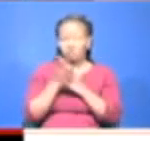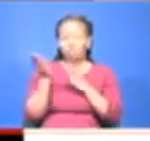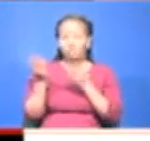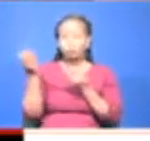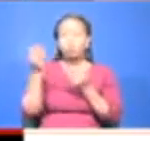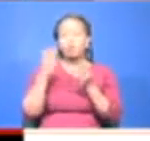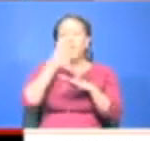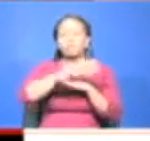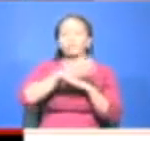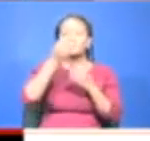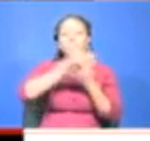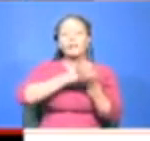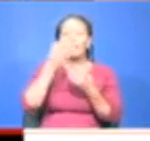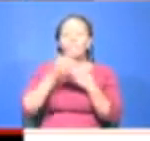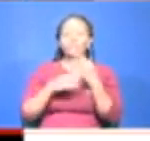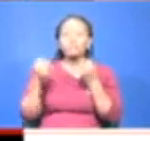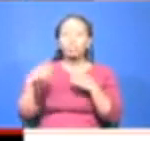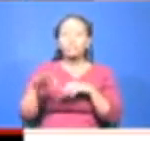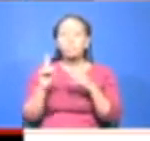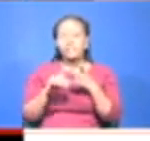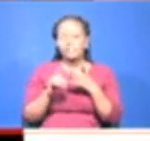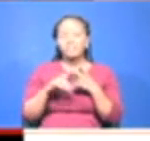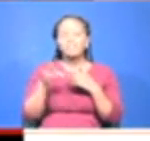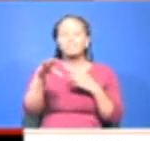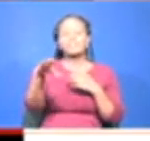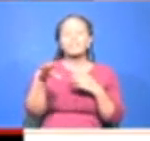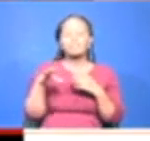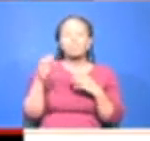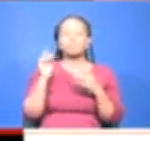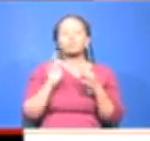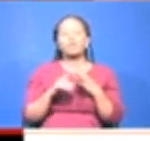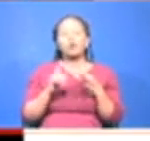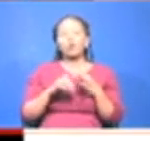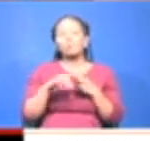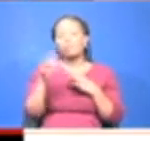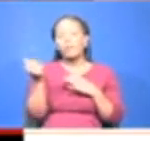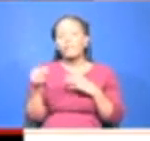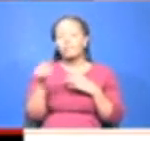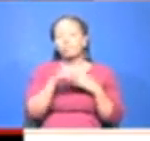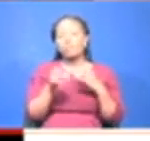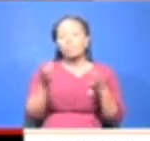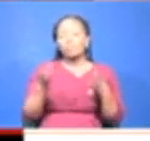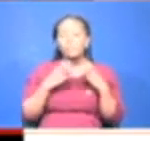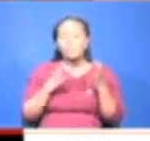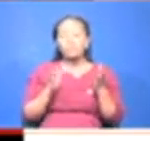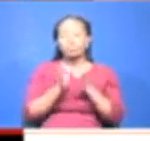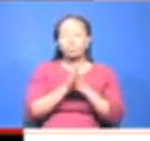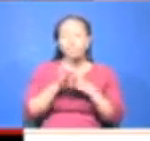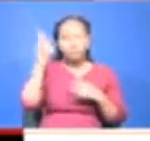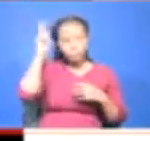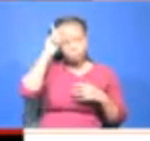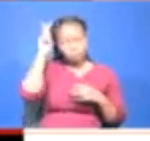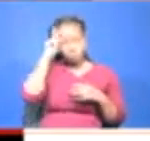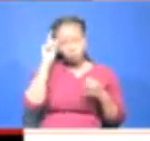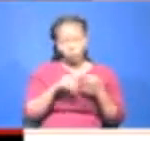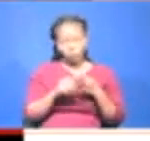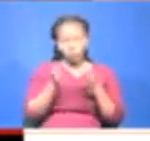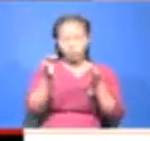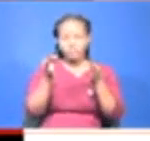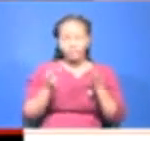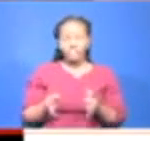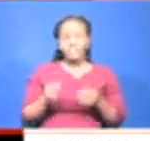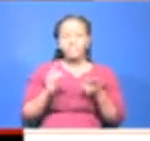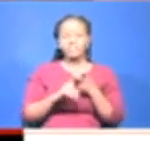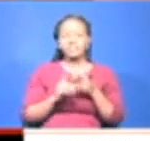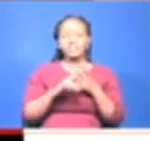supply chain, transport. Then on the other side, we need infrastructure around knowledge, finance, you know, new models